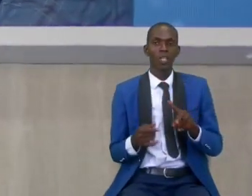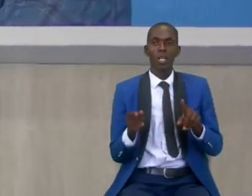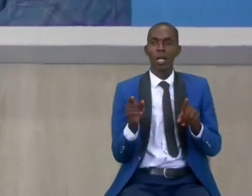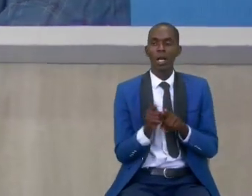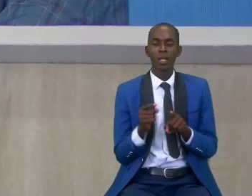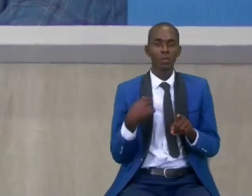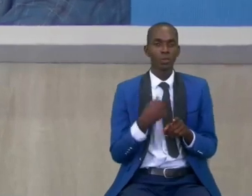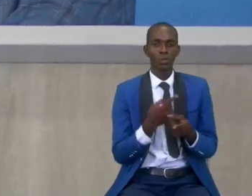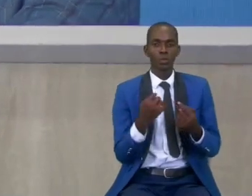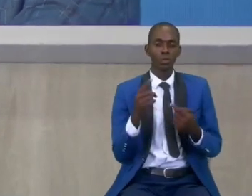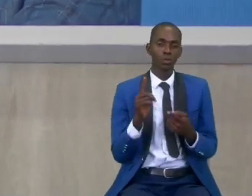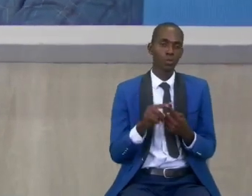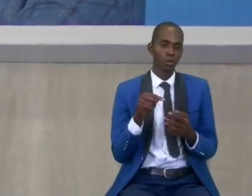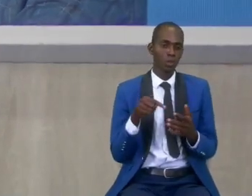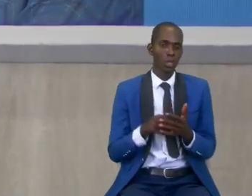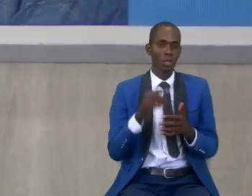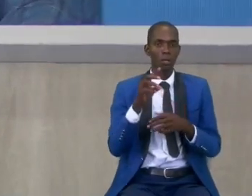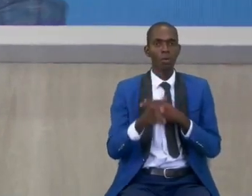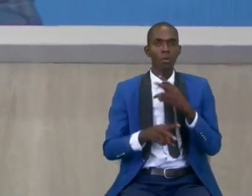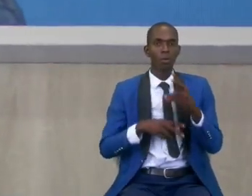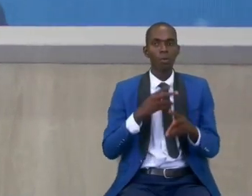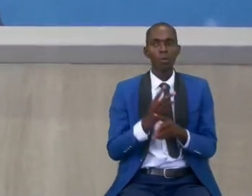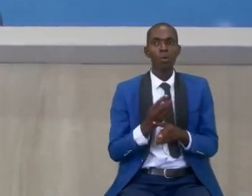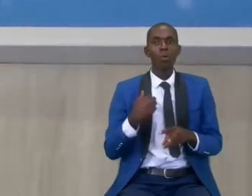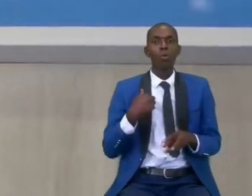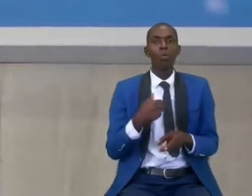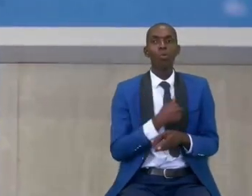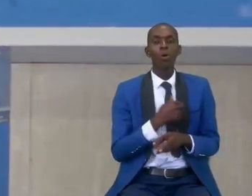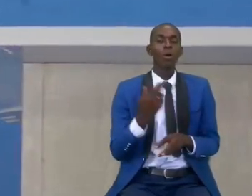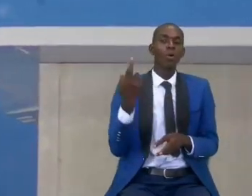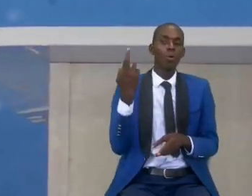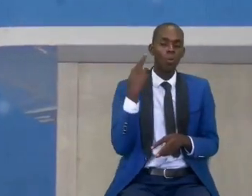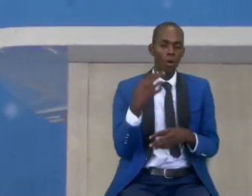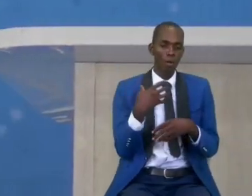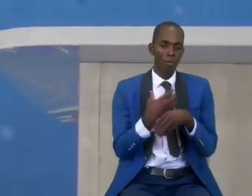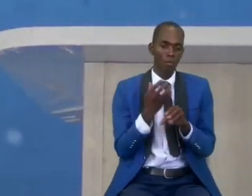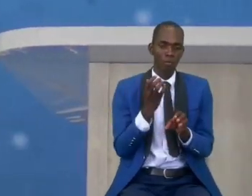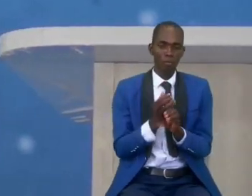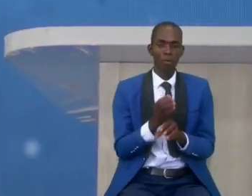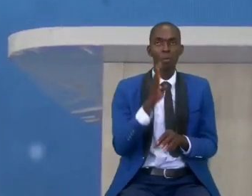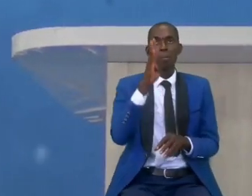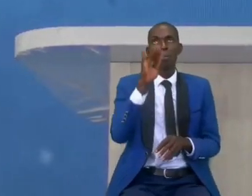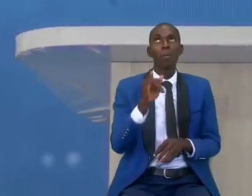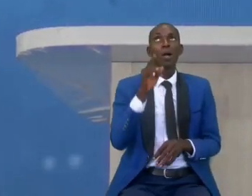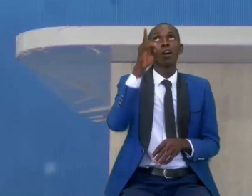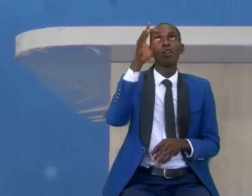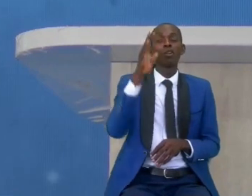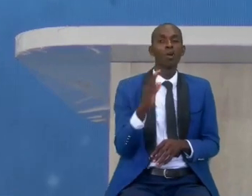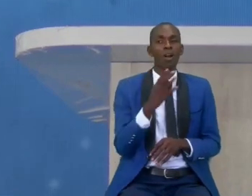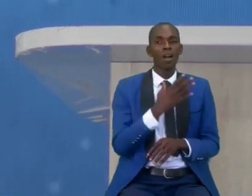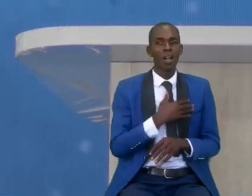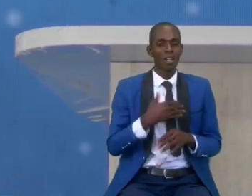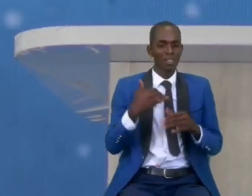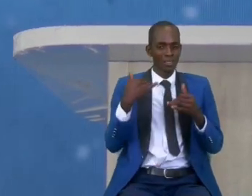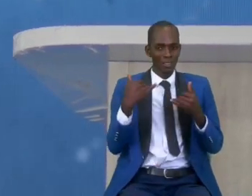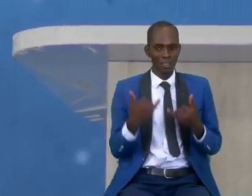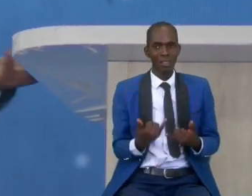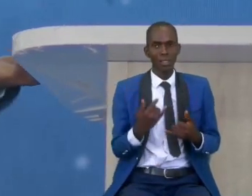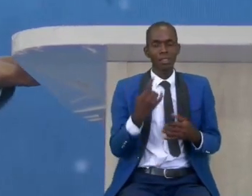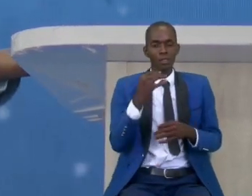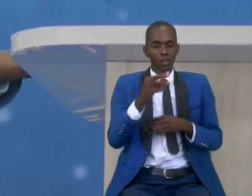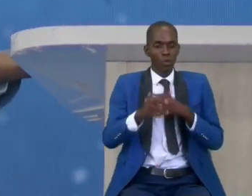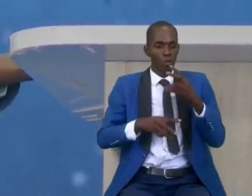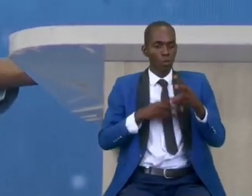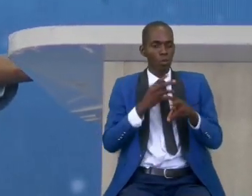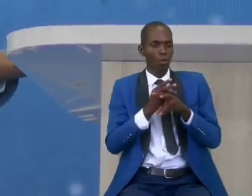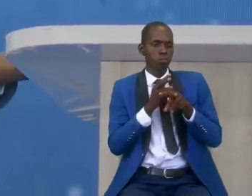formed by God. And now the world sees us, a new person has come. A